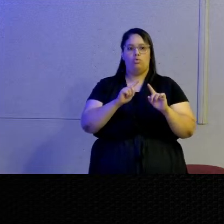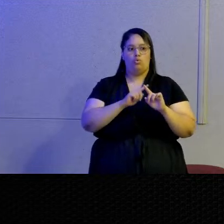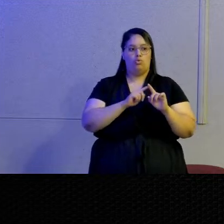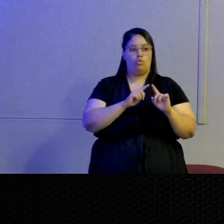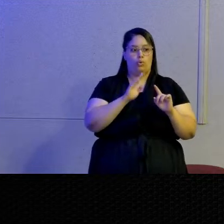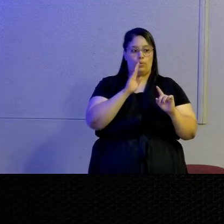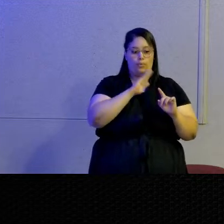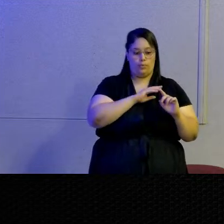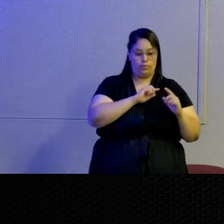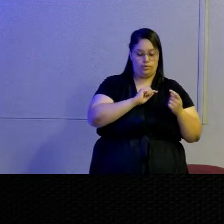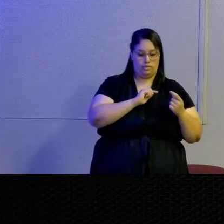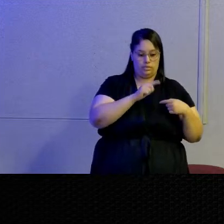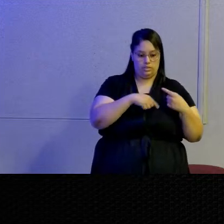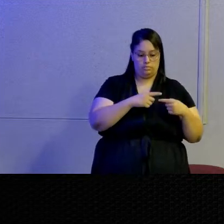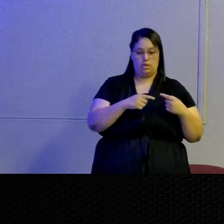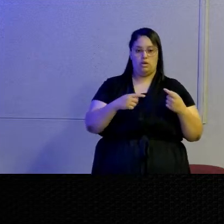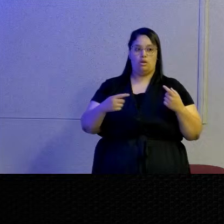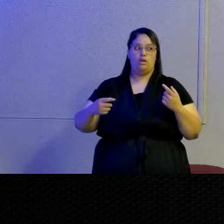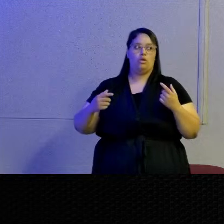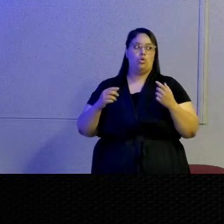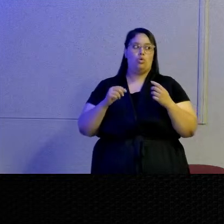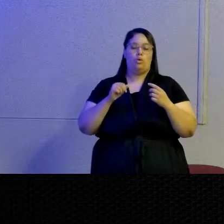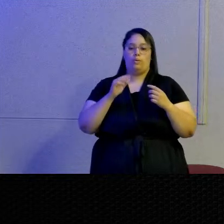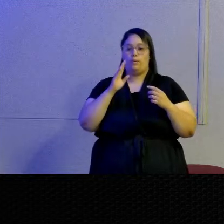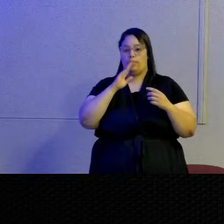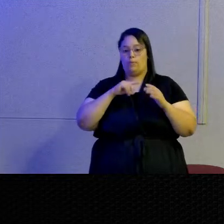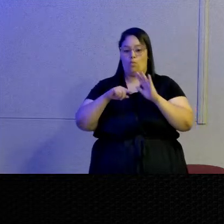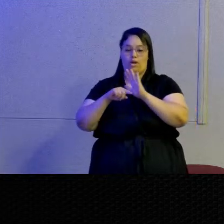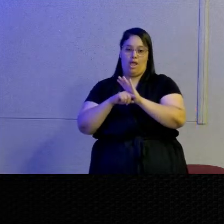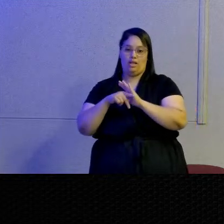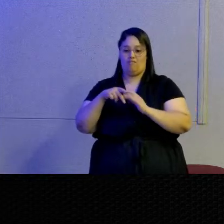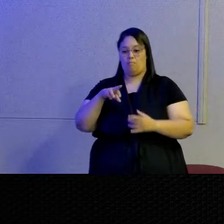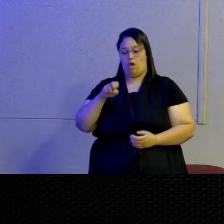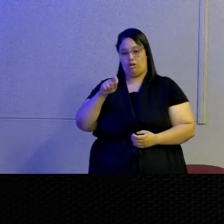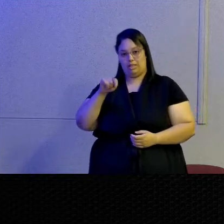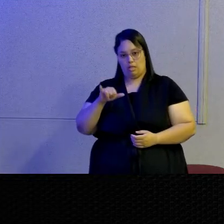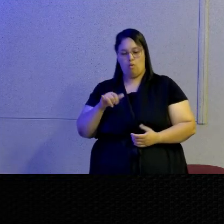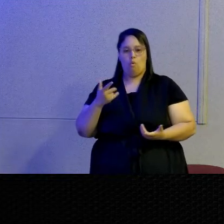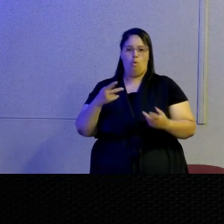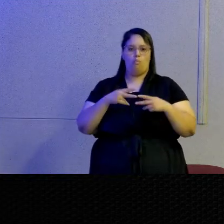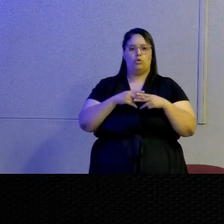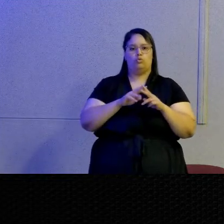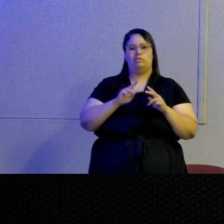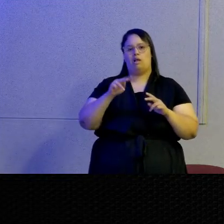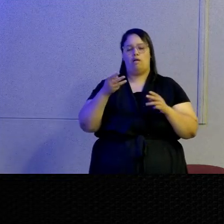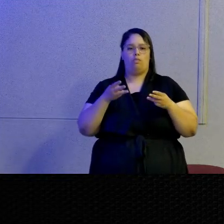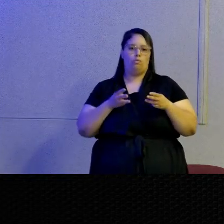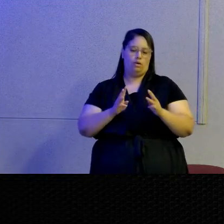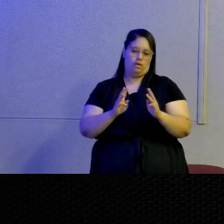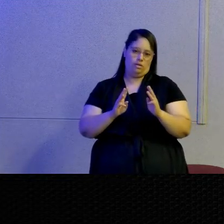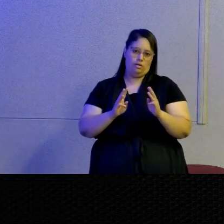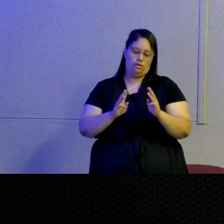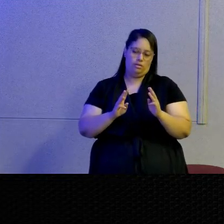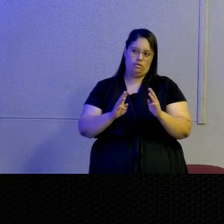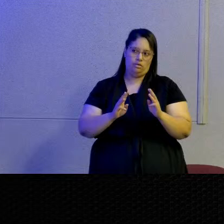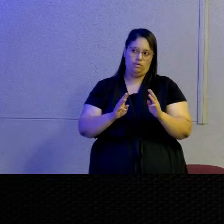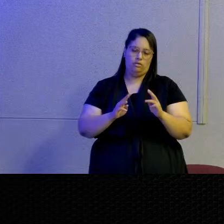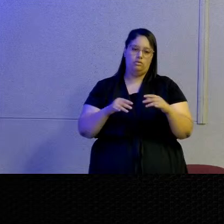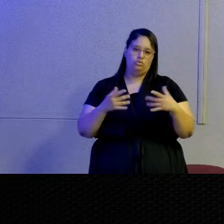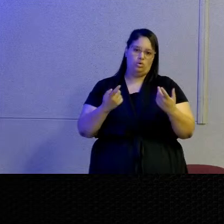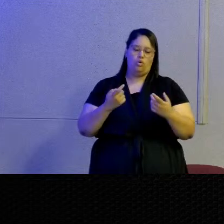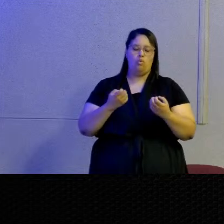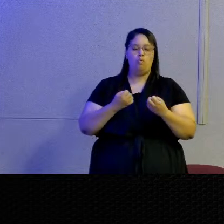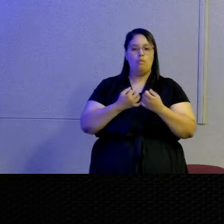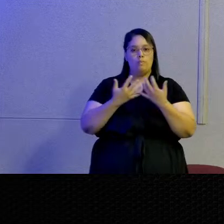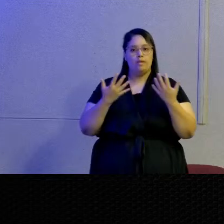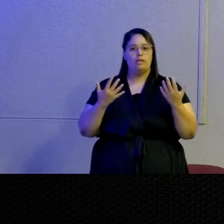or through a pseudoscalar channel, no net spin, but negative parity, or are they produced in some other way? And so there's been a lot